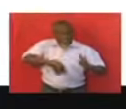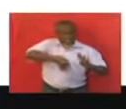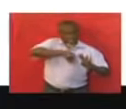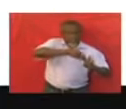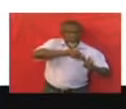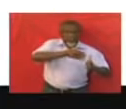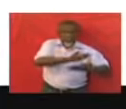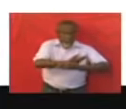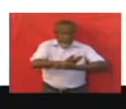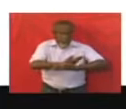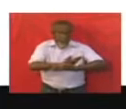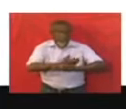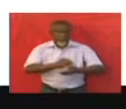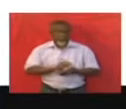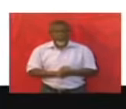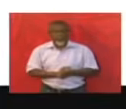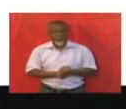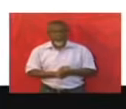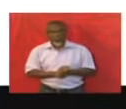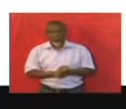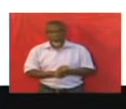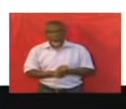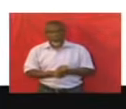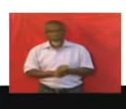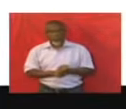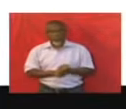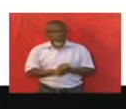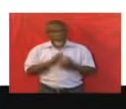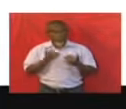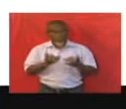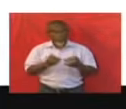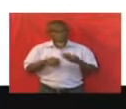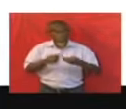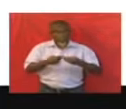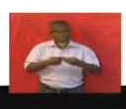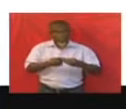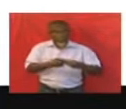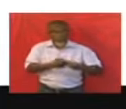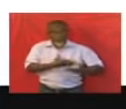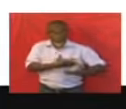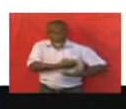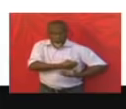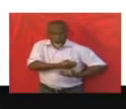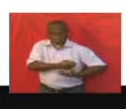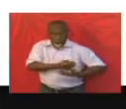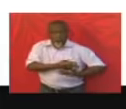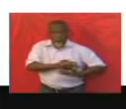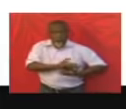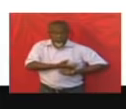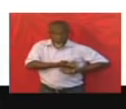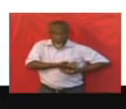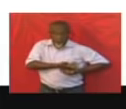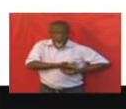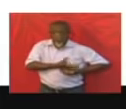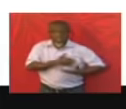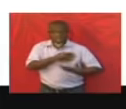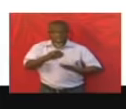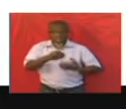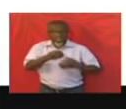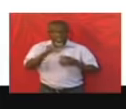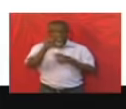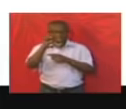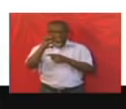So I need to provide an update as respect to breastfeeding and the Sinopharm. We said before that the Sinopharm